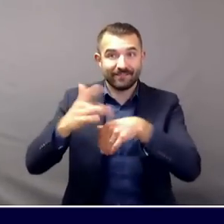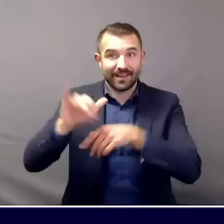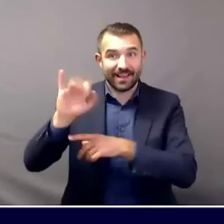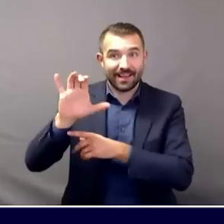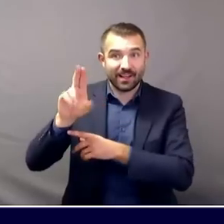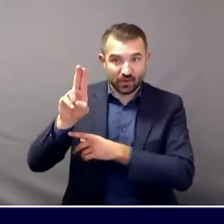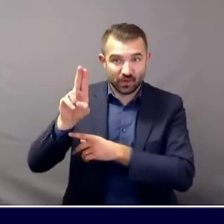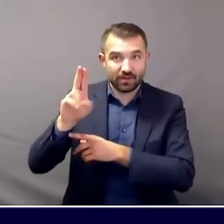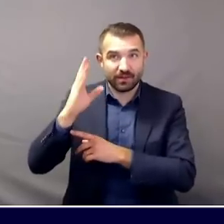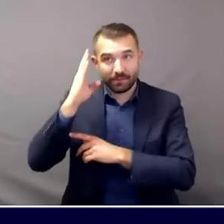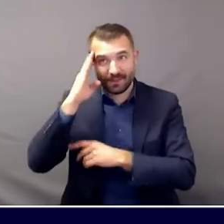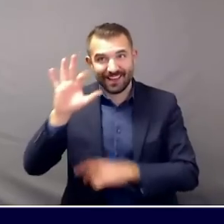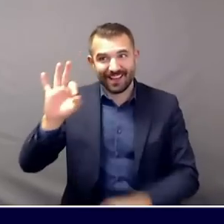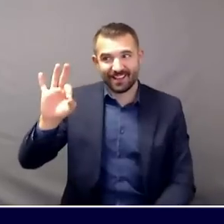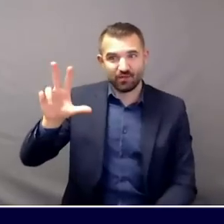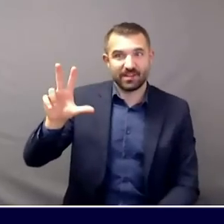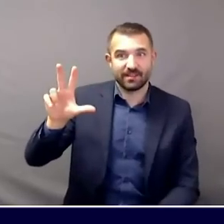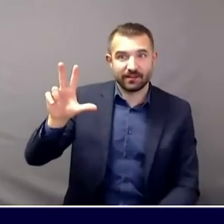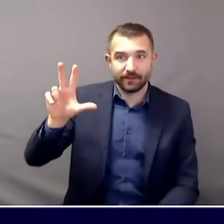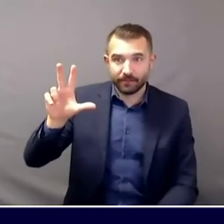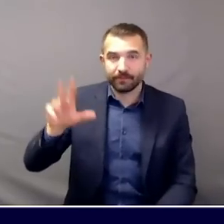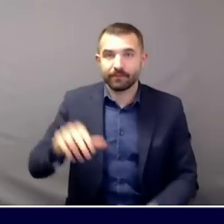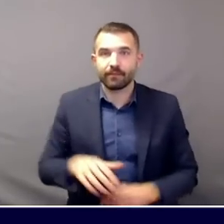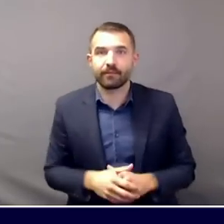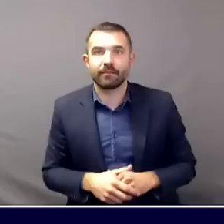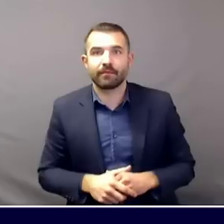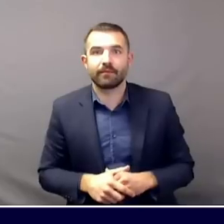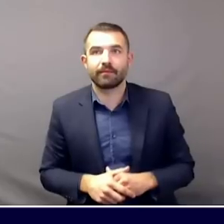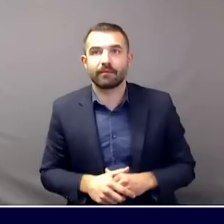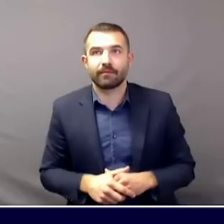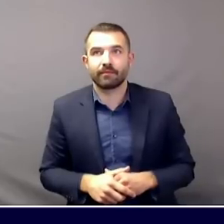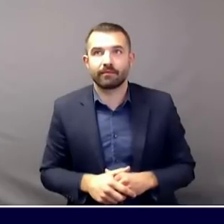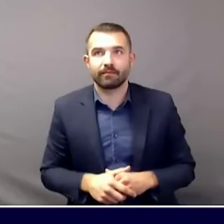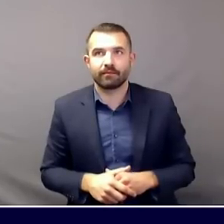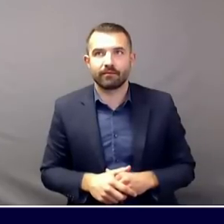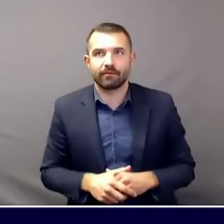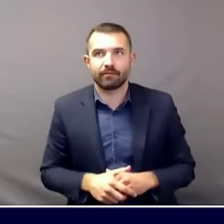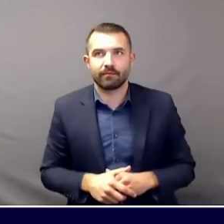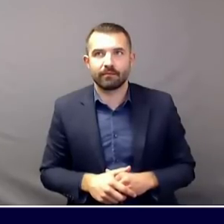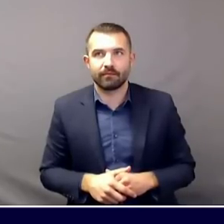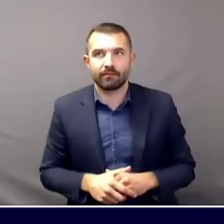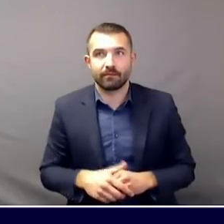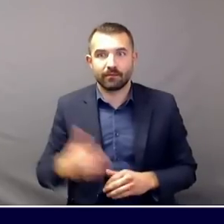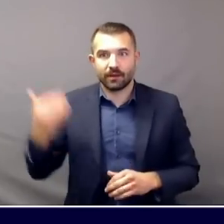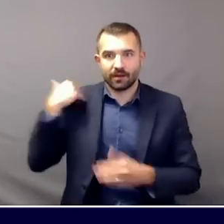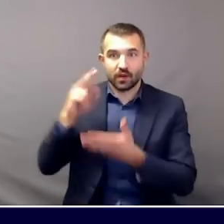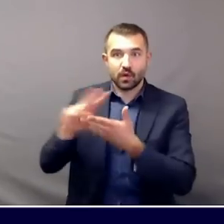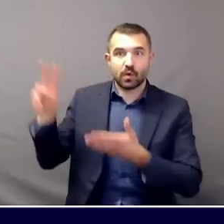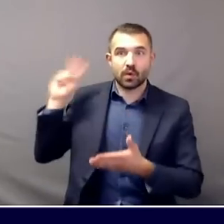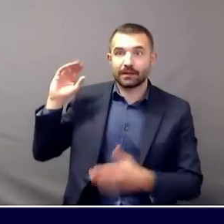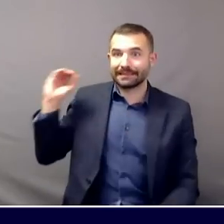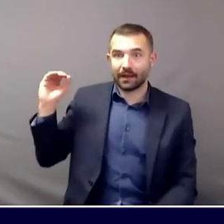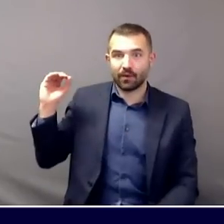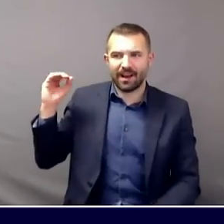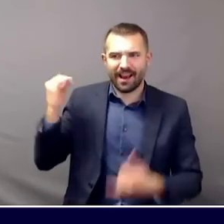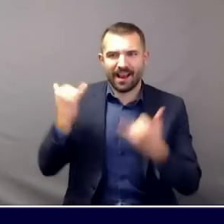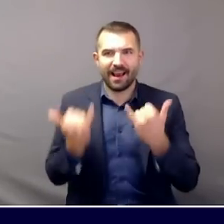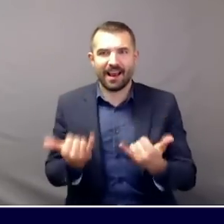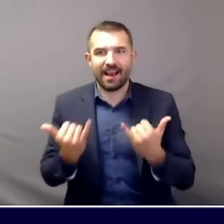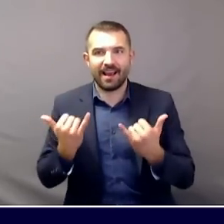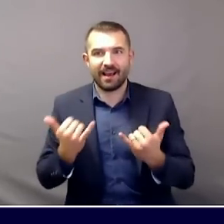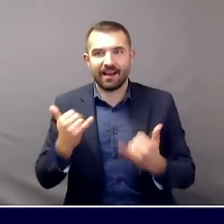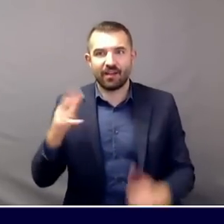from like close to 0 to 30 ICU beds being occupied in the space of 2 weeks. At what point